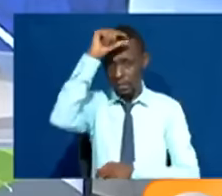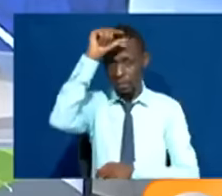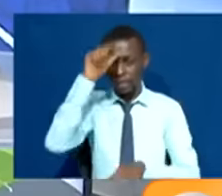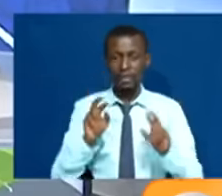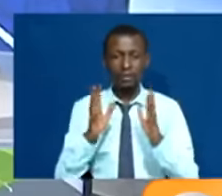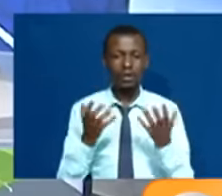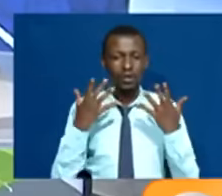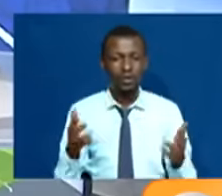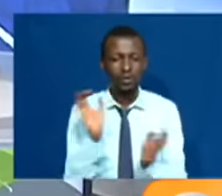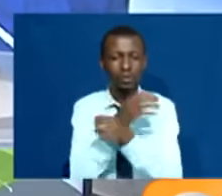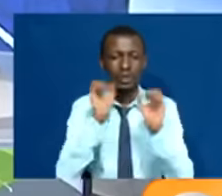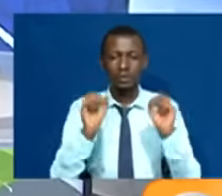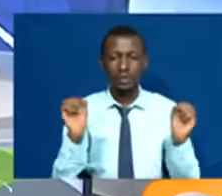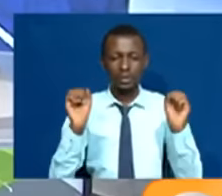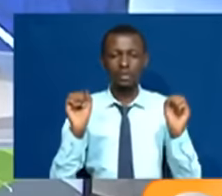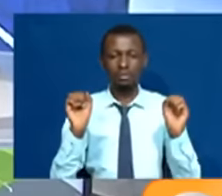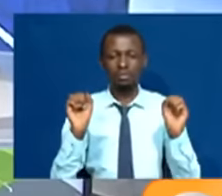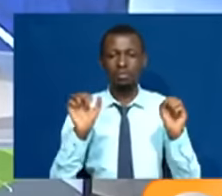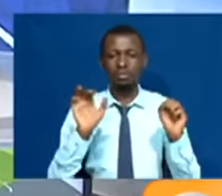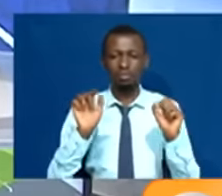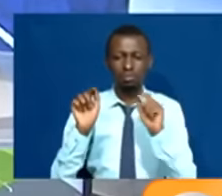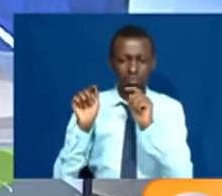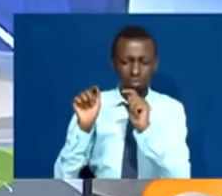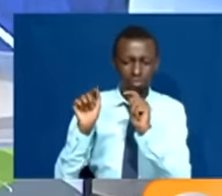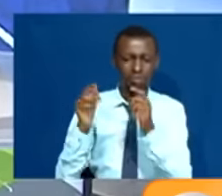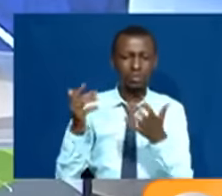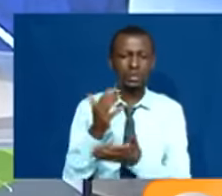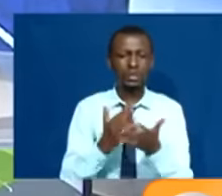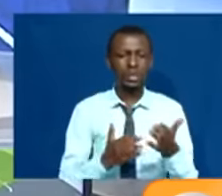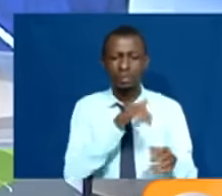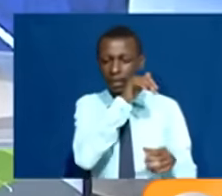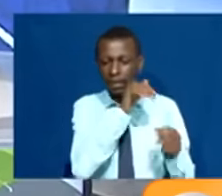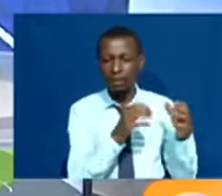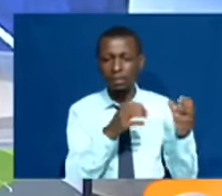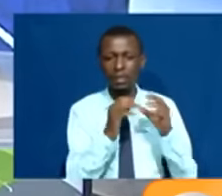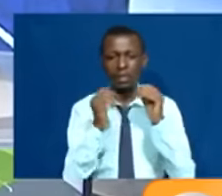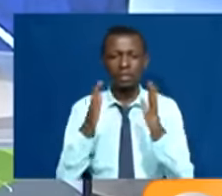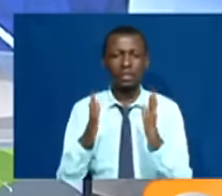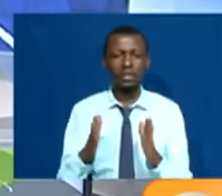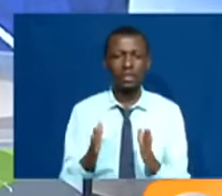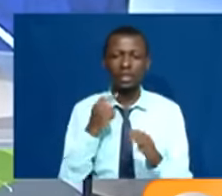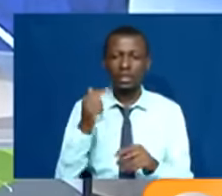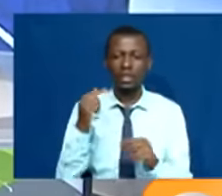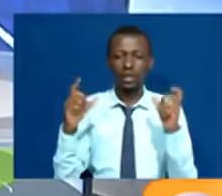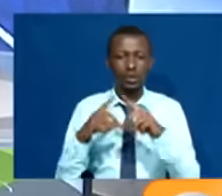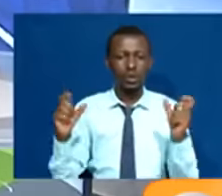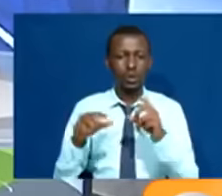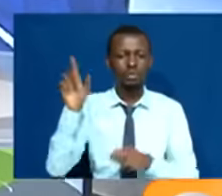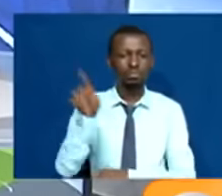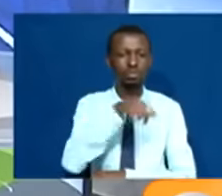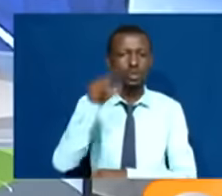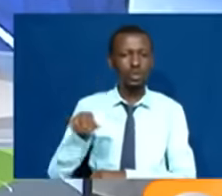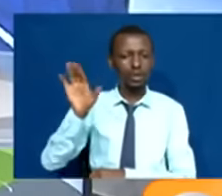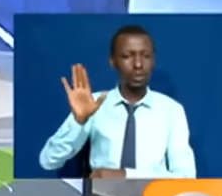reports, the president came under censure from a section of Azimio leaders who frowned upon his utterances, hitting out